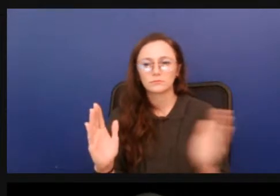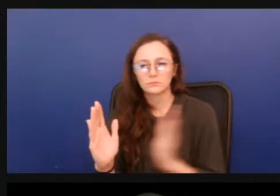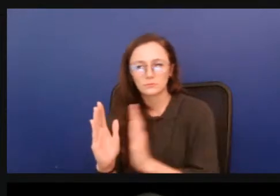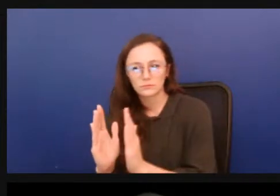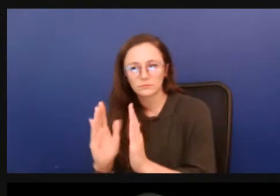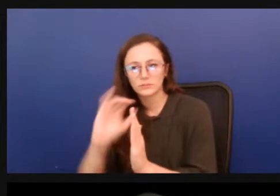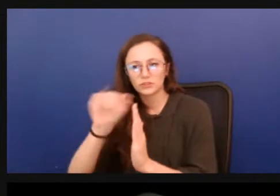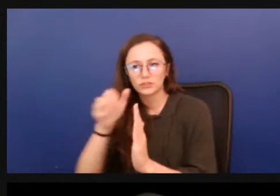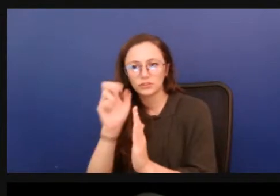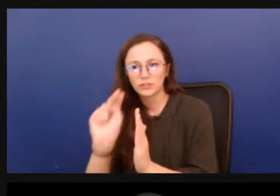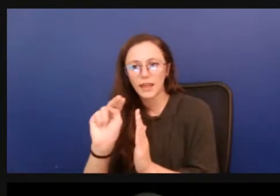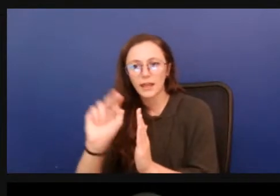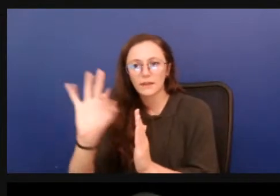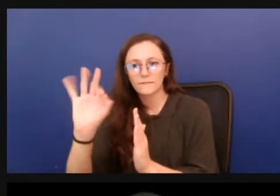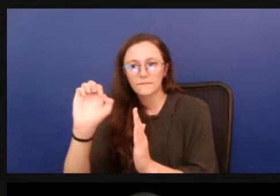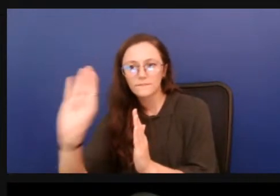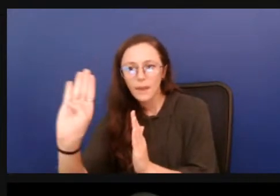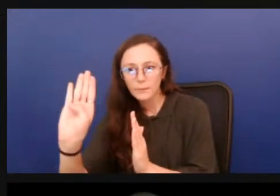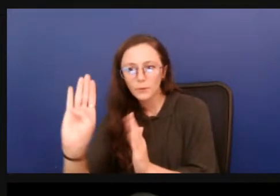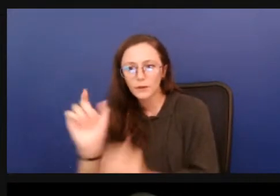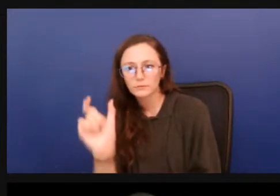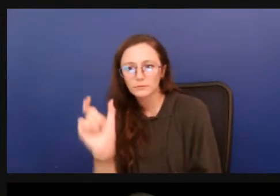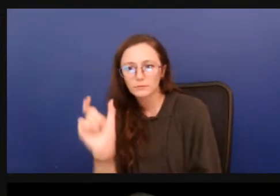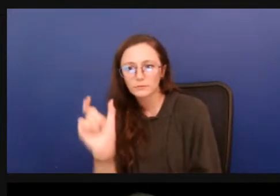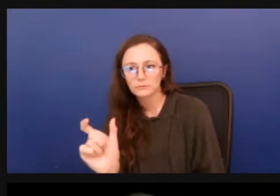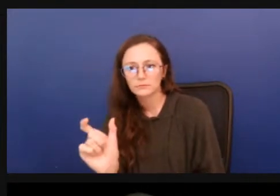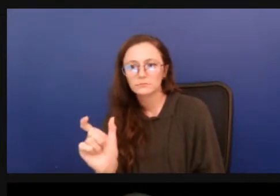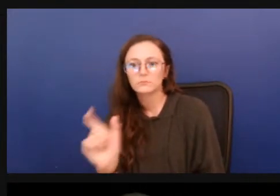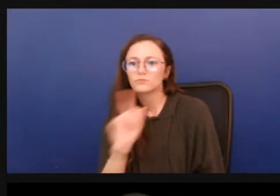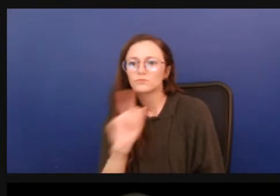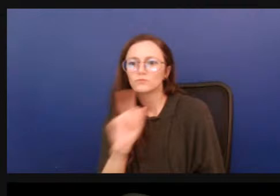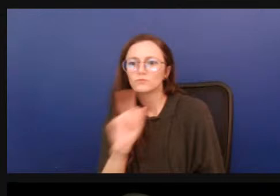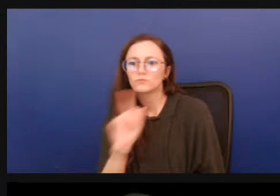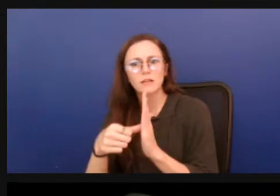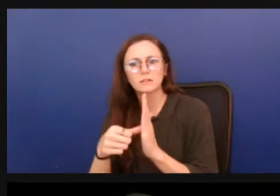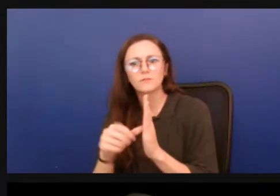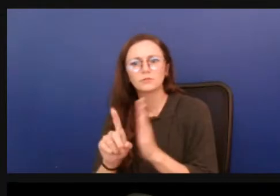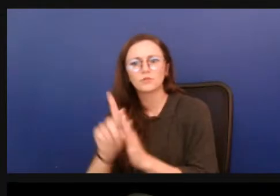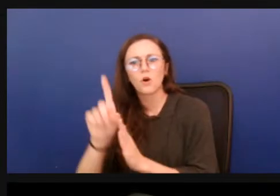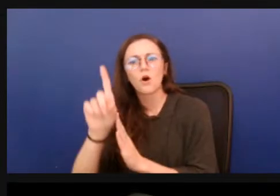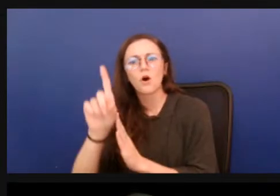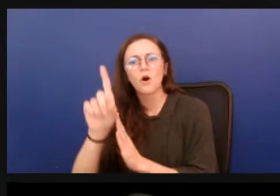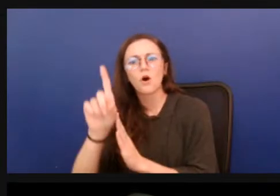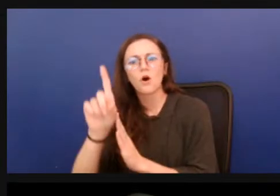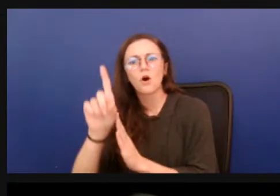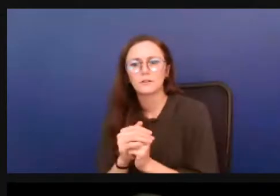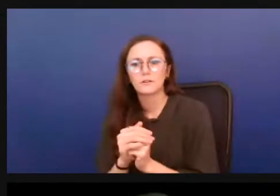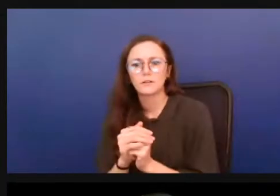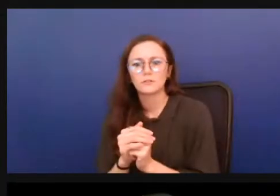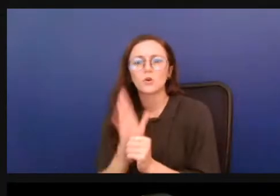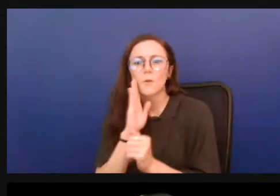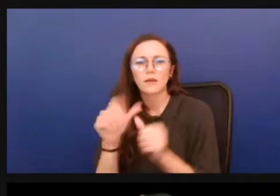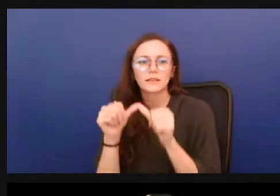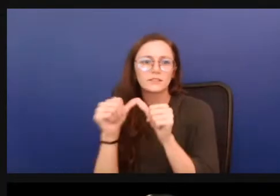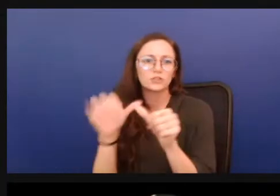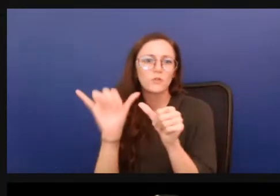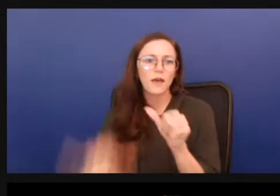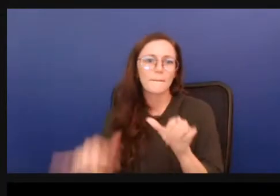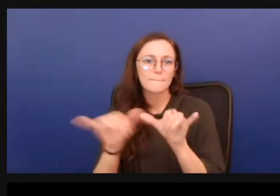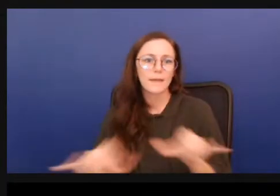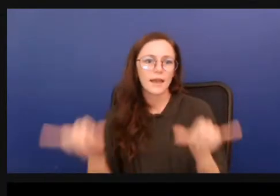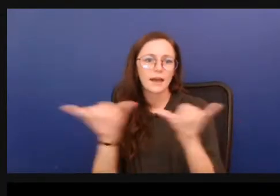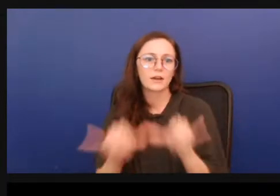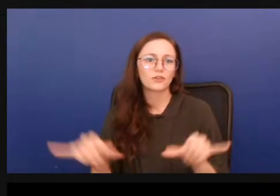impressive. February will come up and be pretty tall as well. It's going to continue this pattern that looks like of increased seismicity overall.